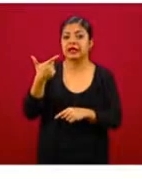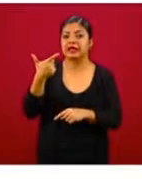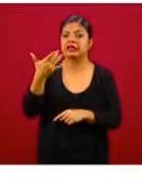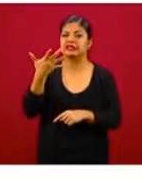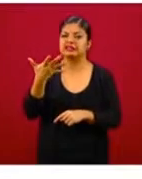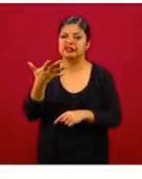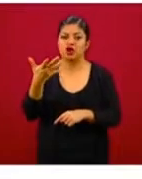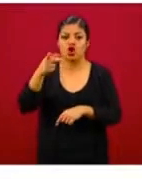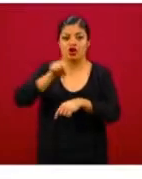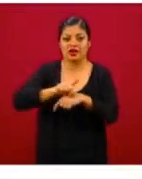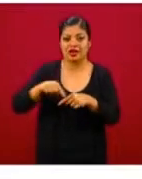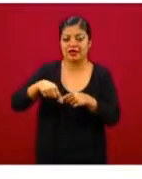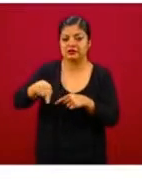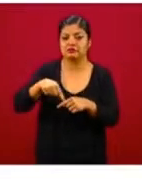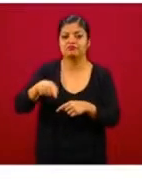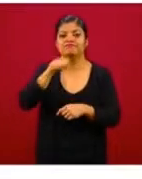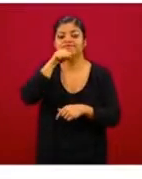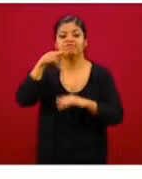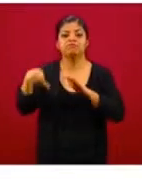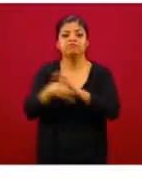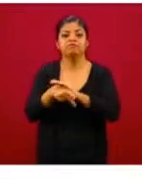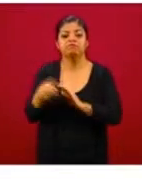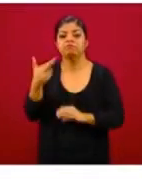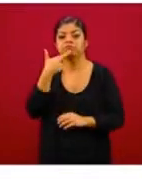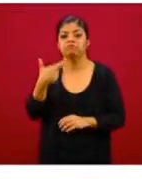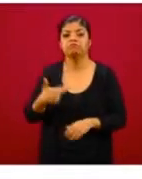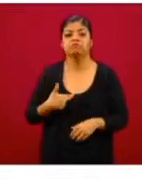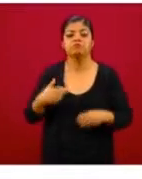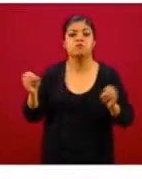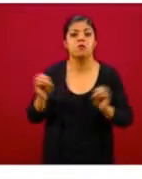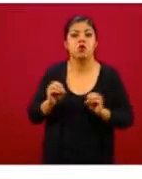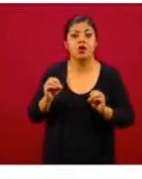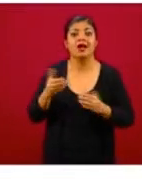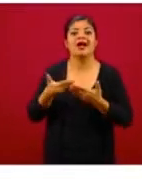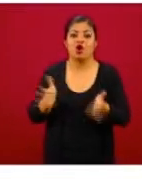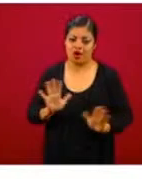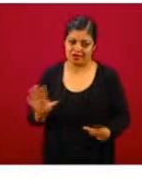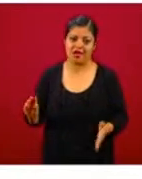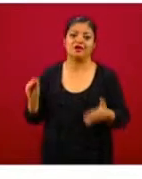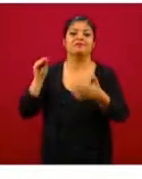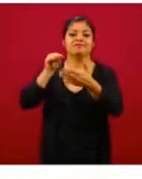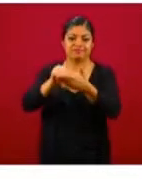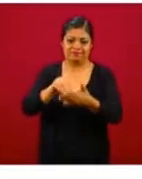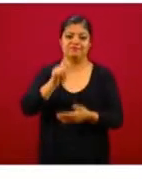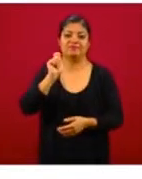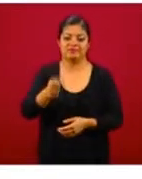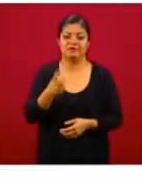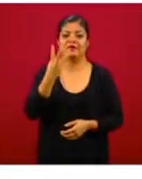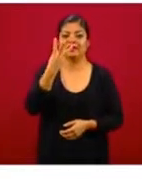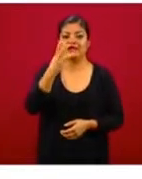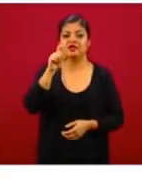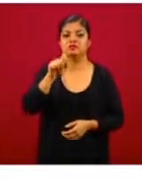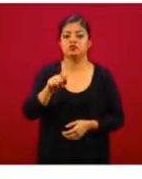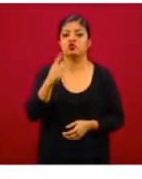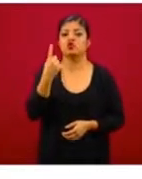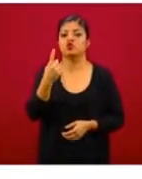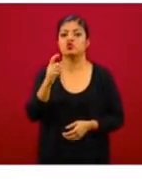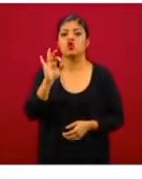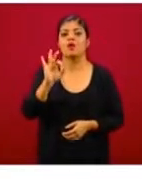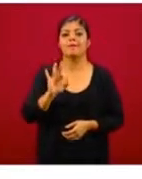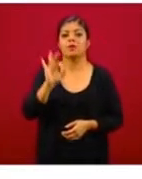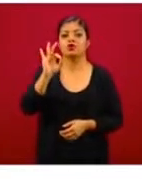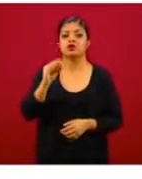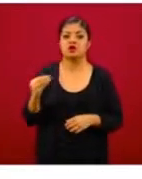days, plus the last 5 to 7 days, which would be the ones that were awaiting a result. And